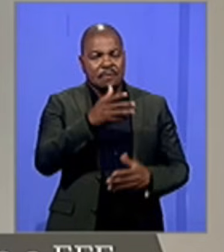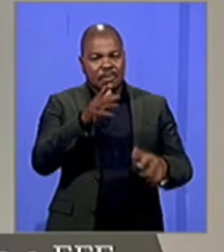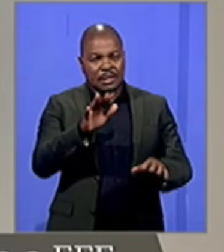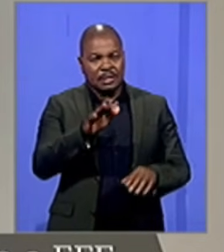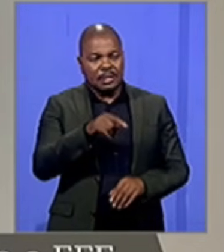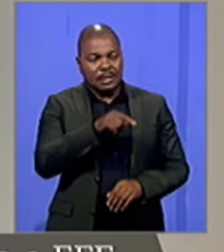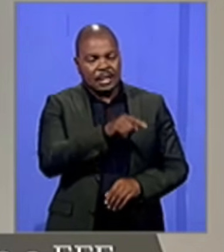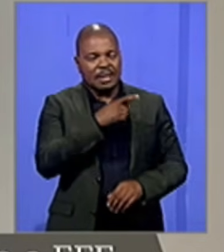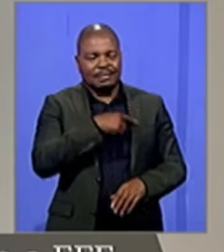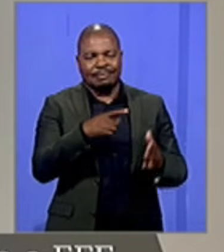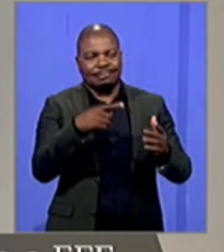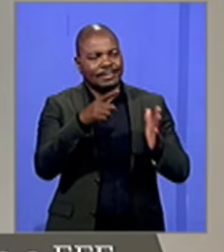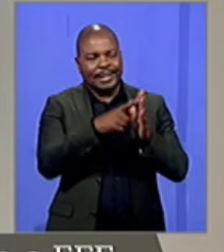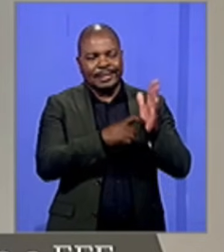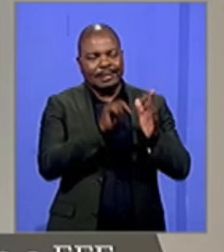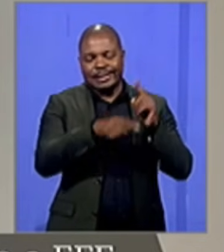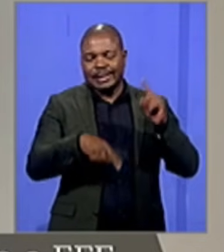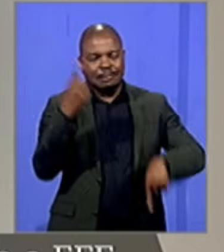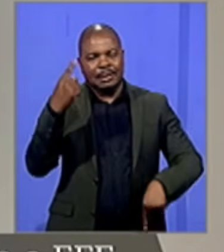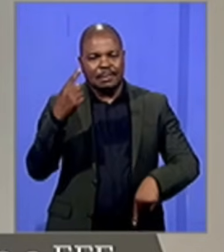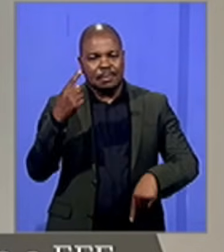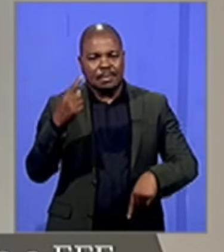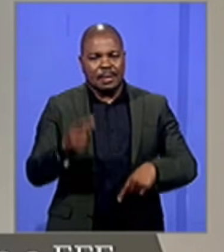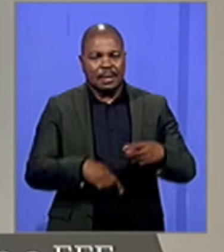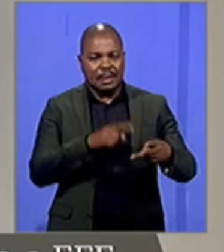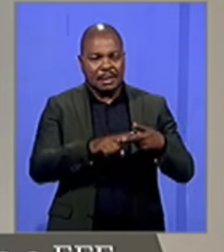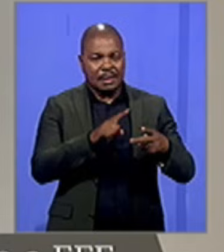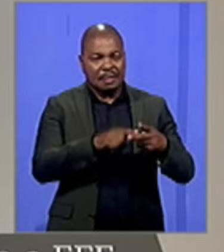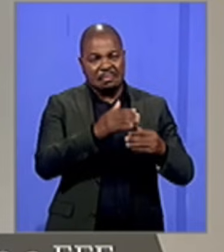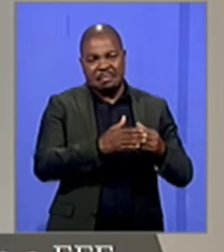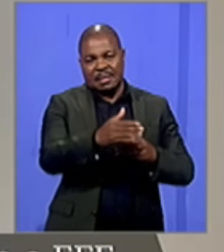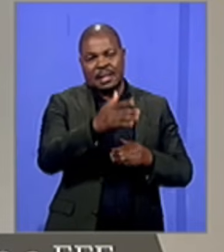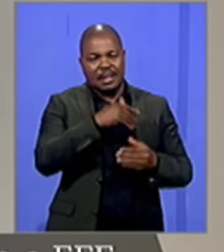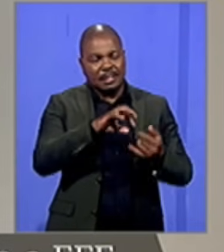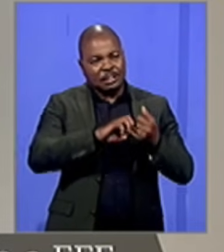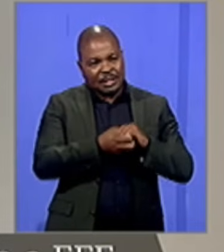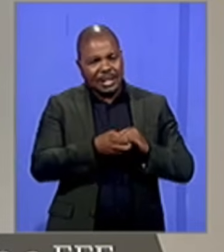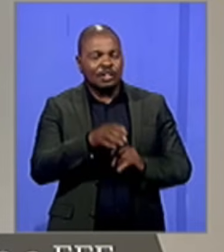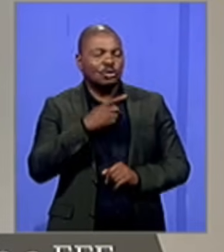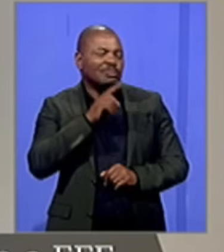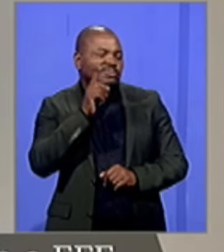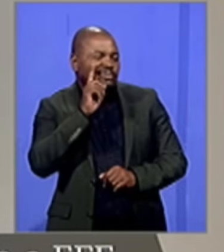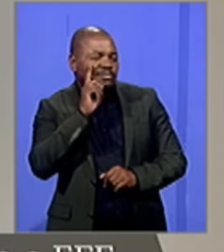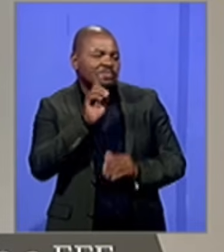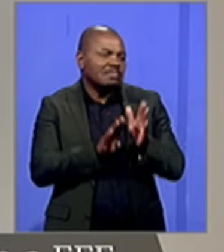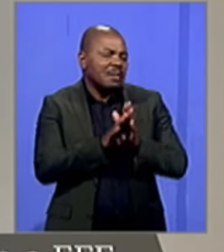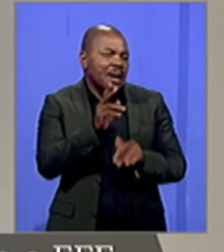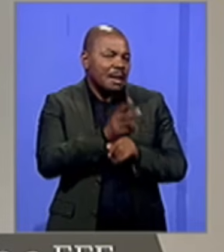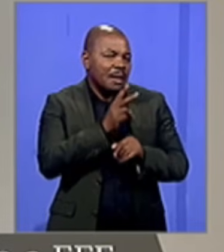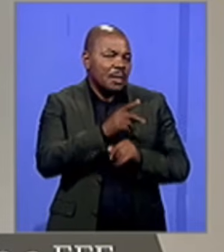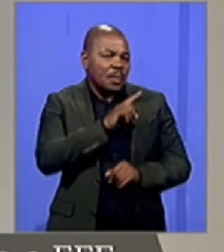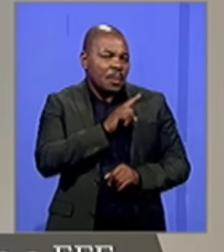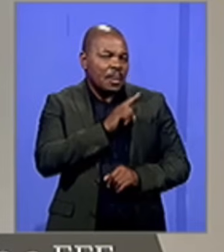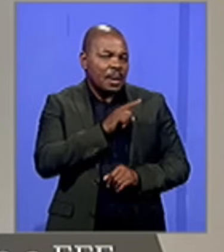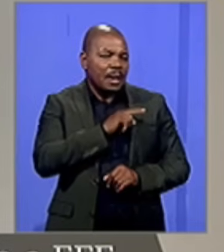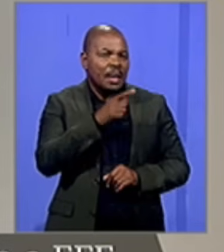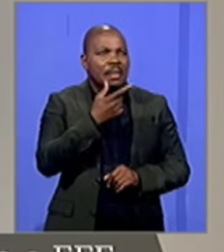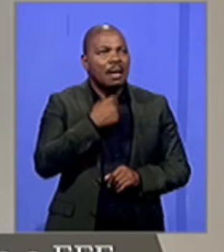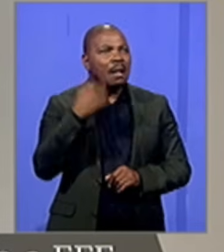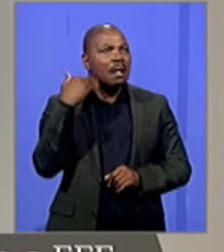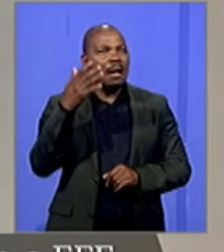sell-by date. Their theatrics are predictable as they try and land a new hit following their one-hit wonder Pay